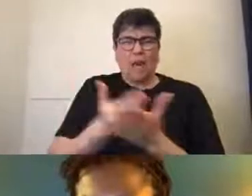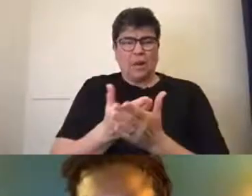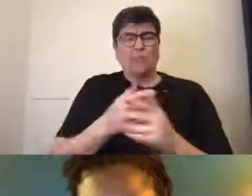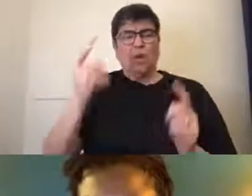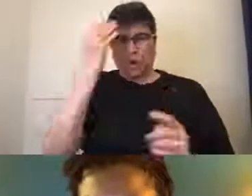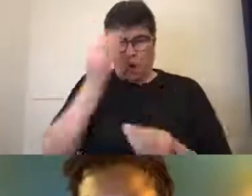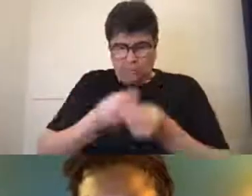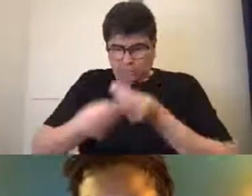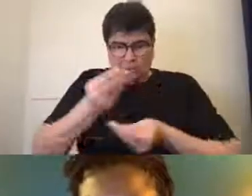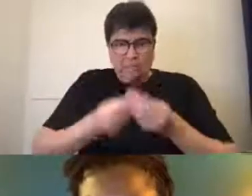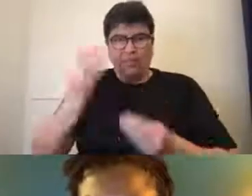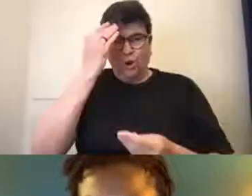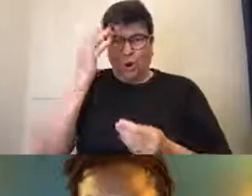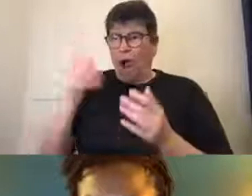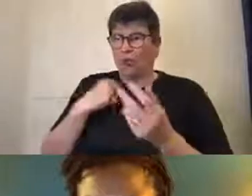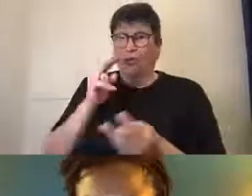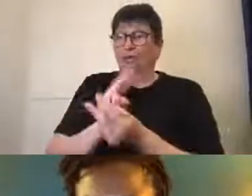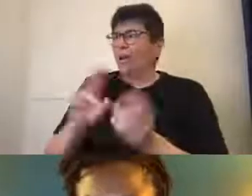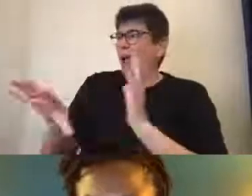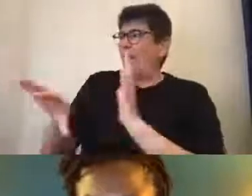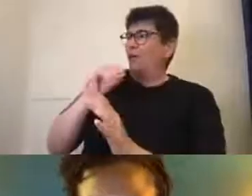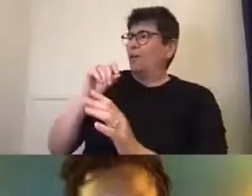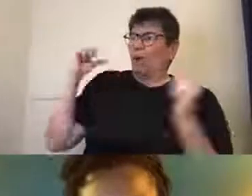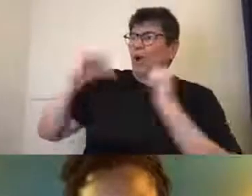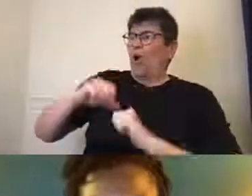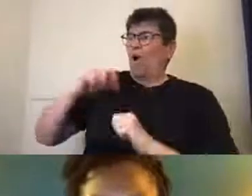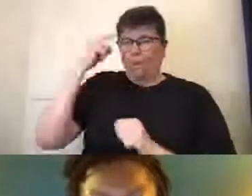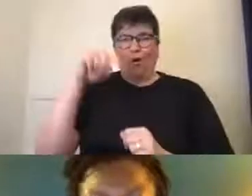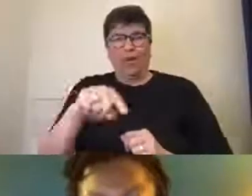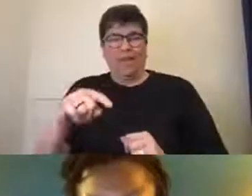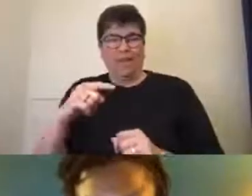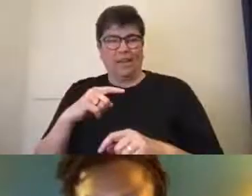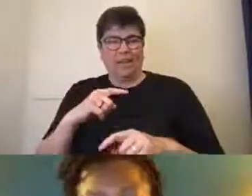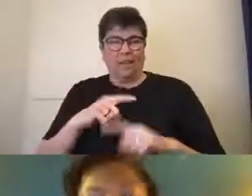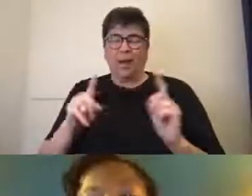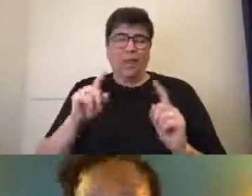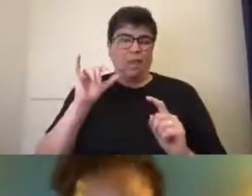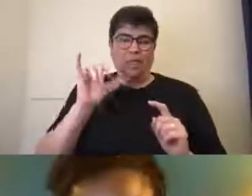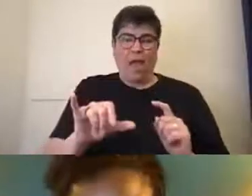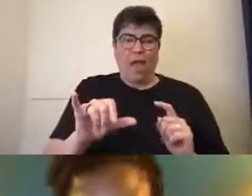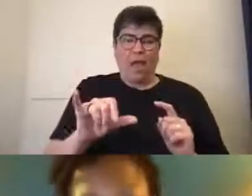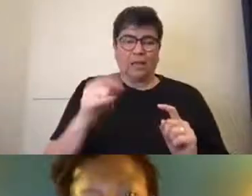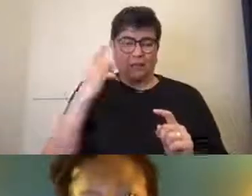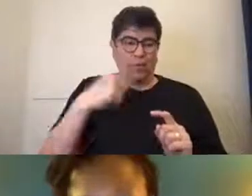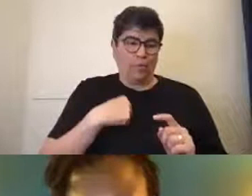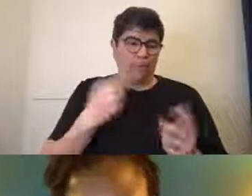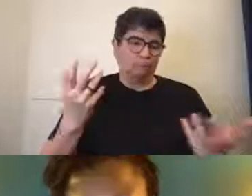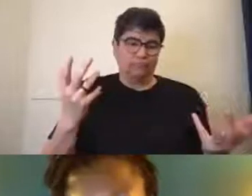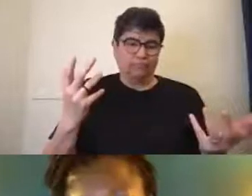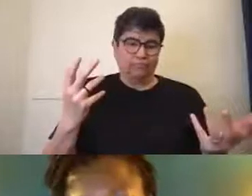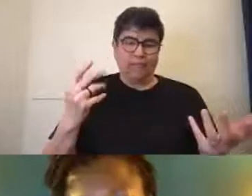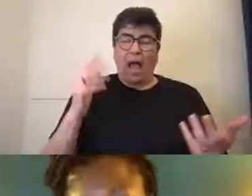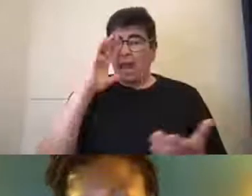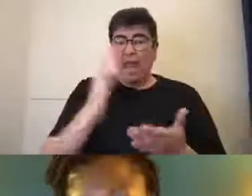to fucking pull a coat out of a hat for you. You know what I mean? So that's for me. It's like I never